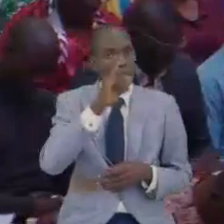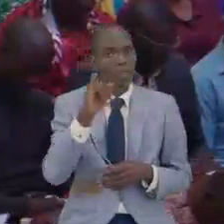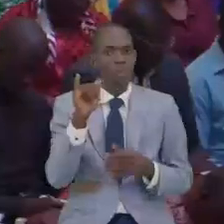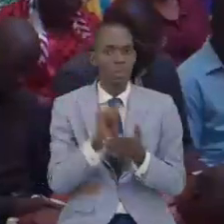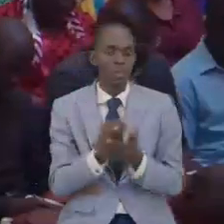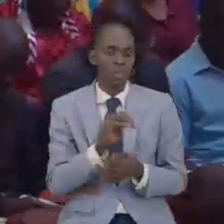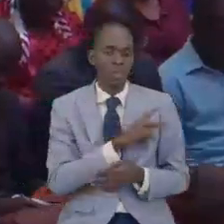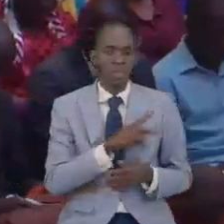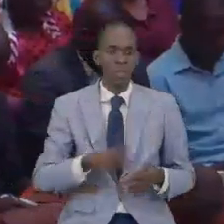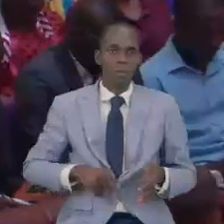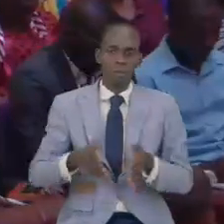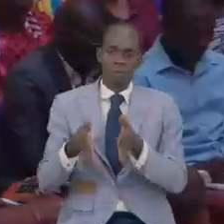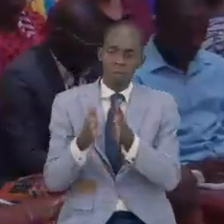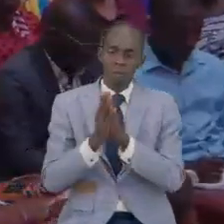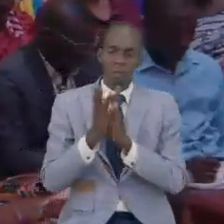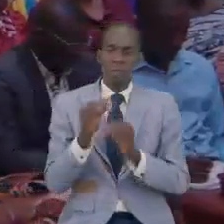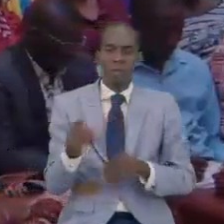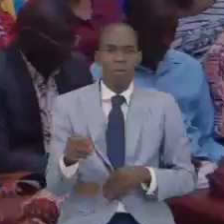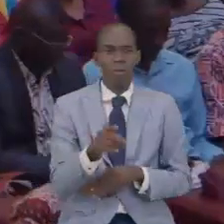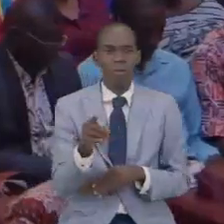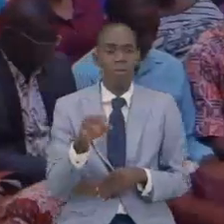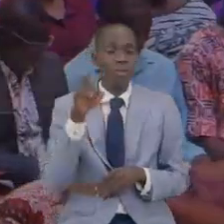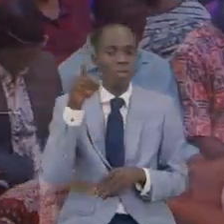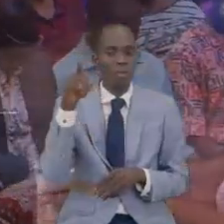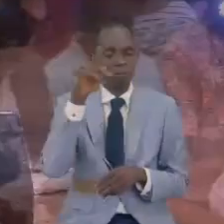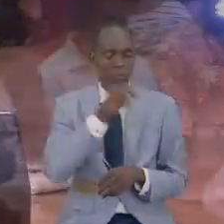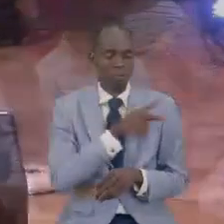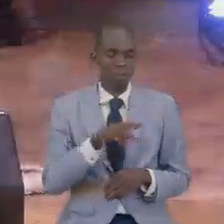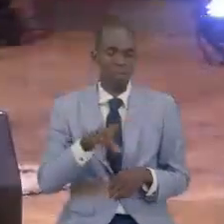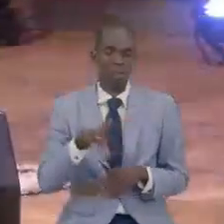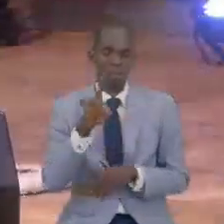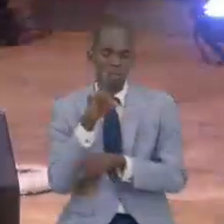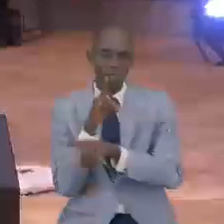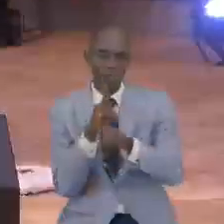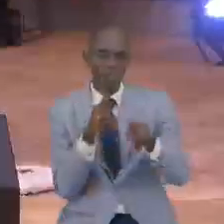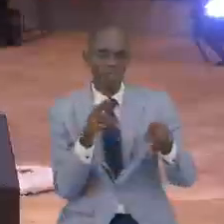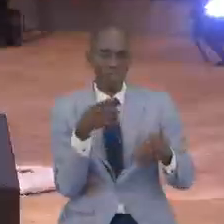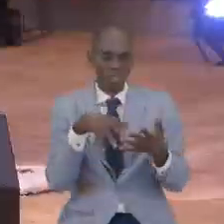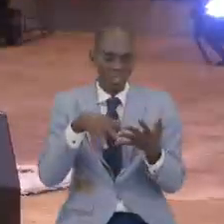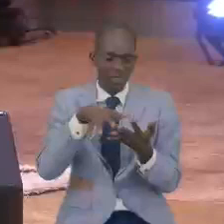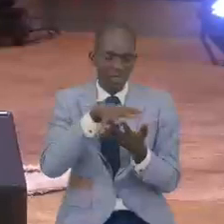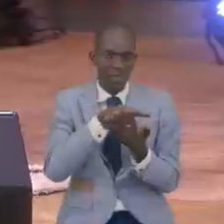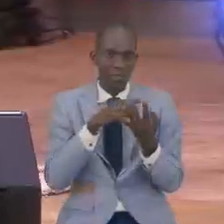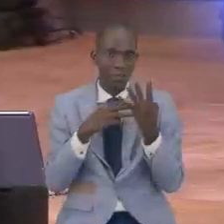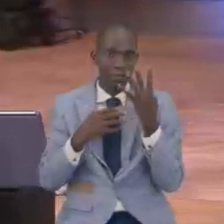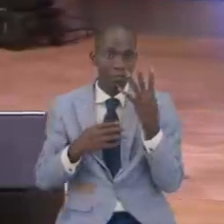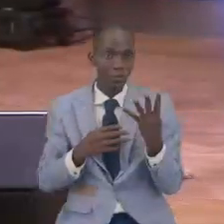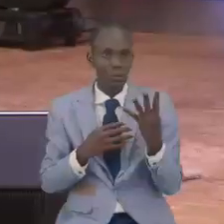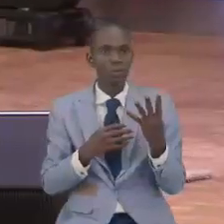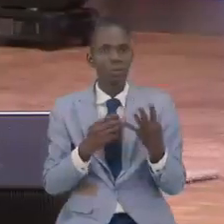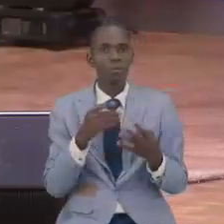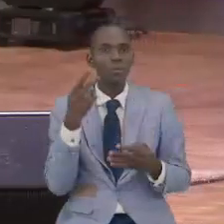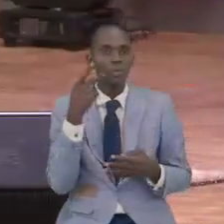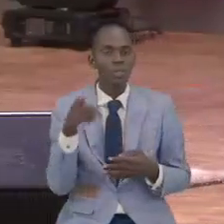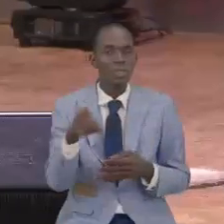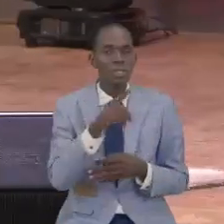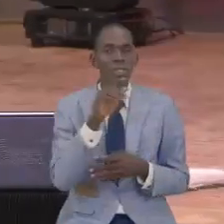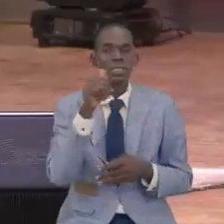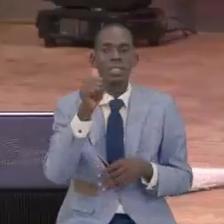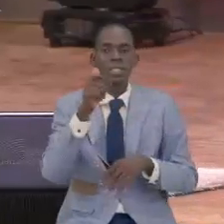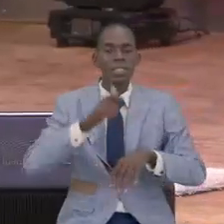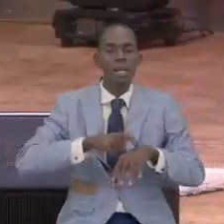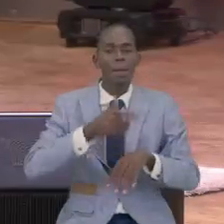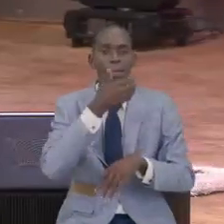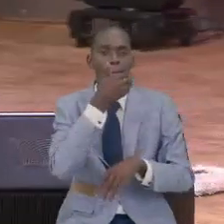king inquired of them, he found them, these four, he found them